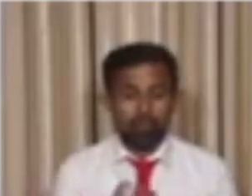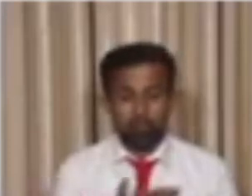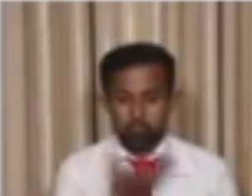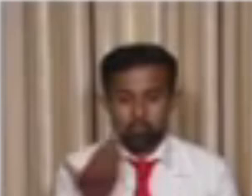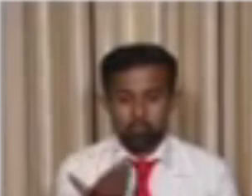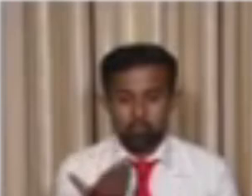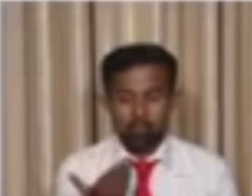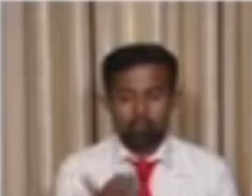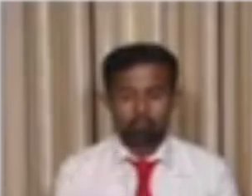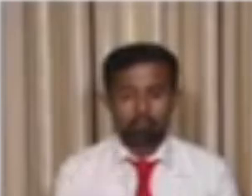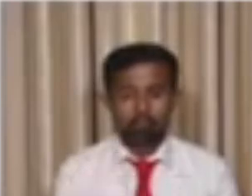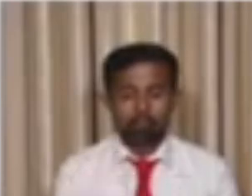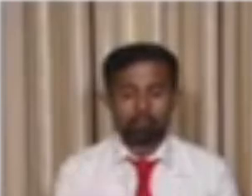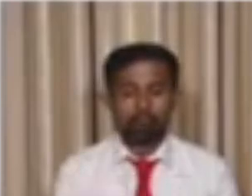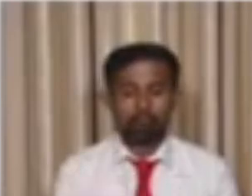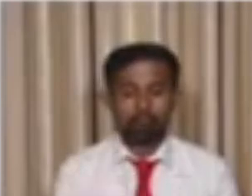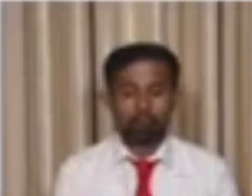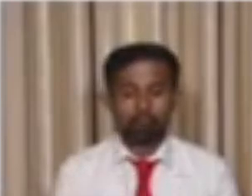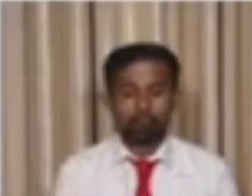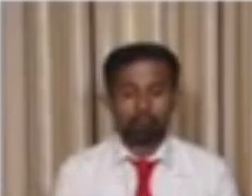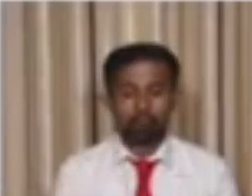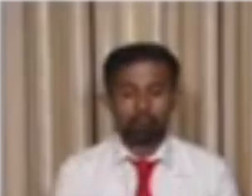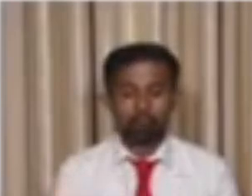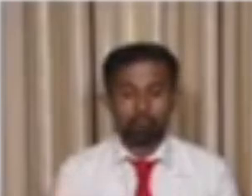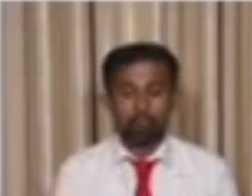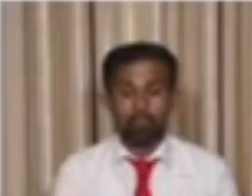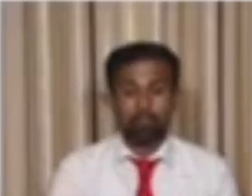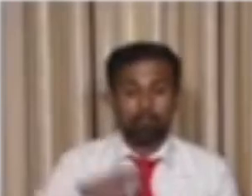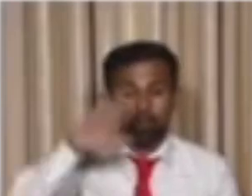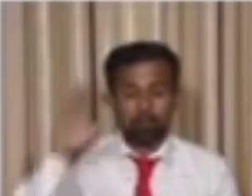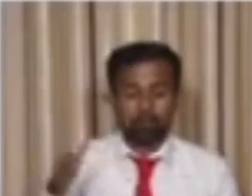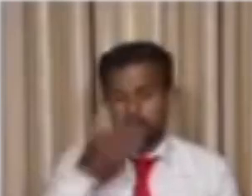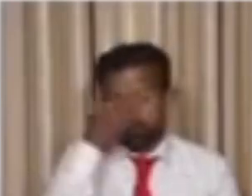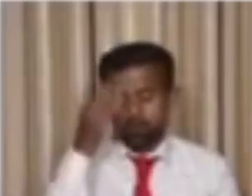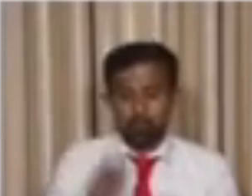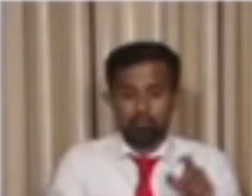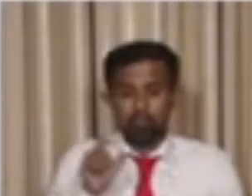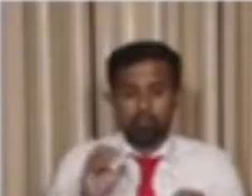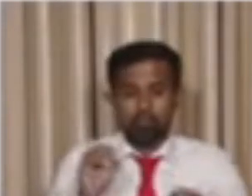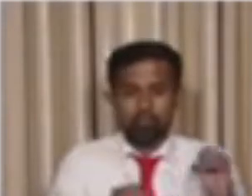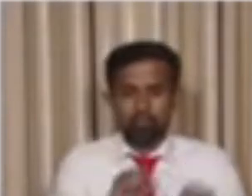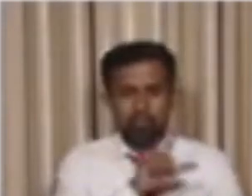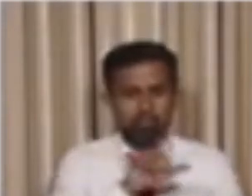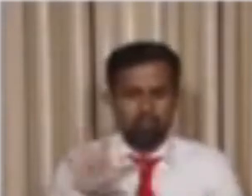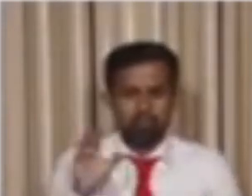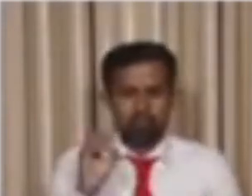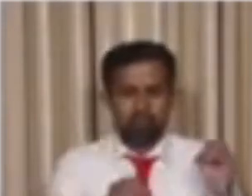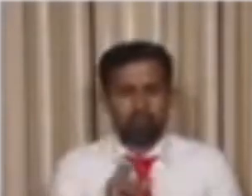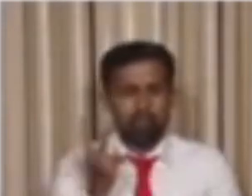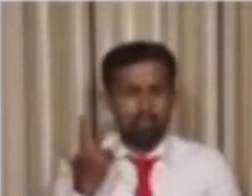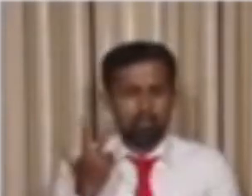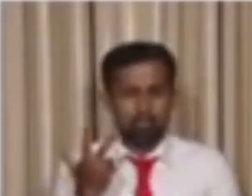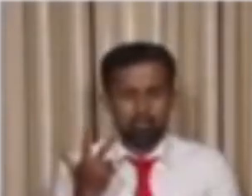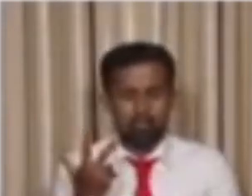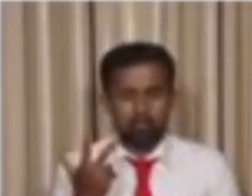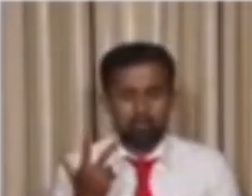under that act, they would have qualified for citizenship. Unfortunately, the Tamil Congress split. Mr.